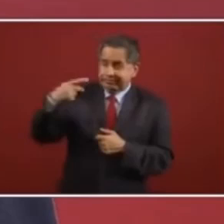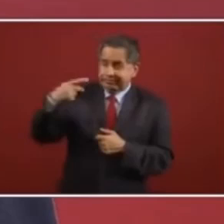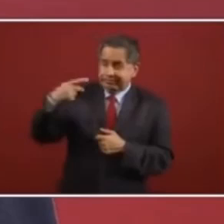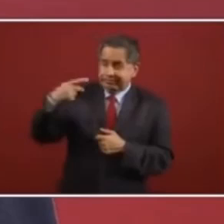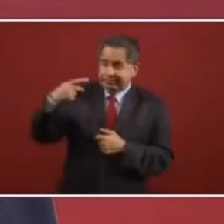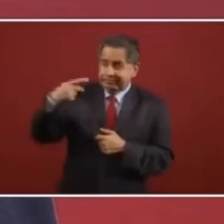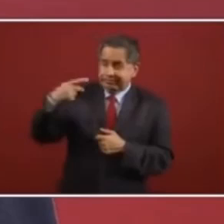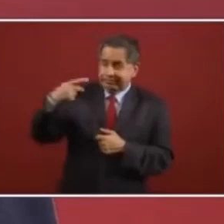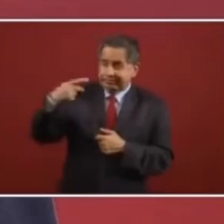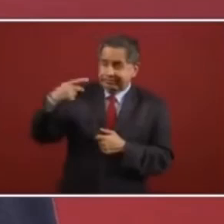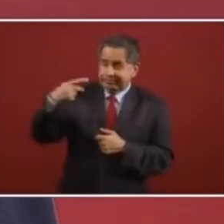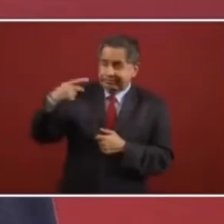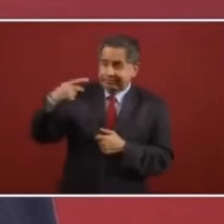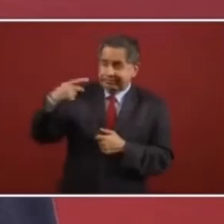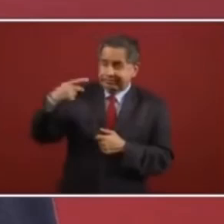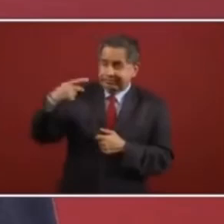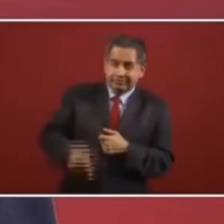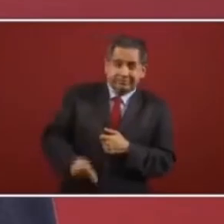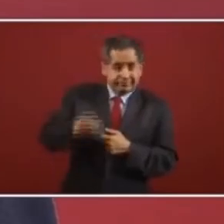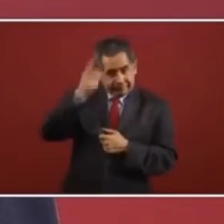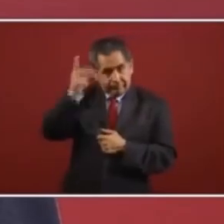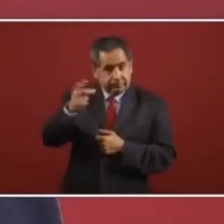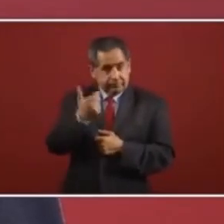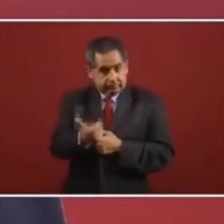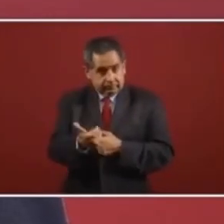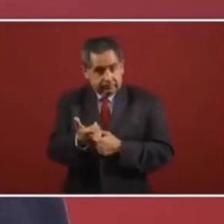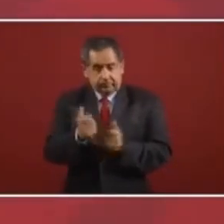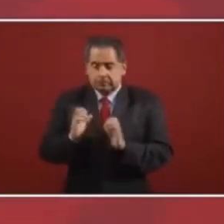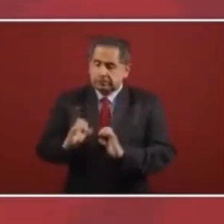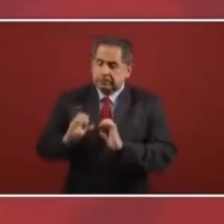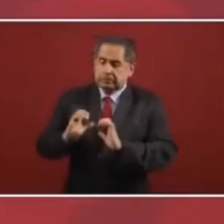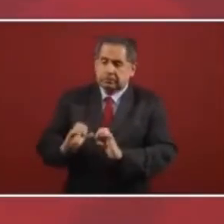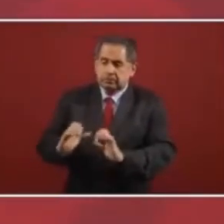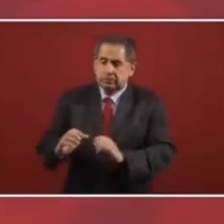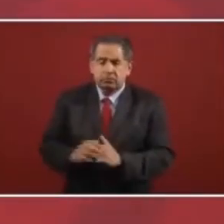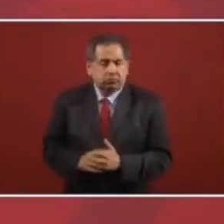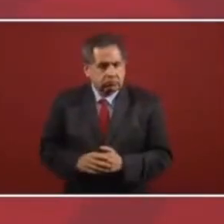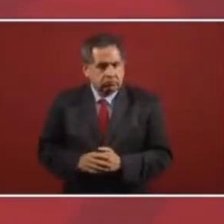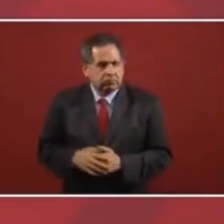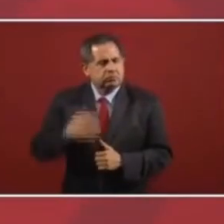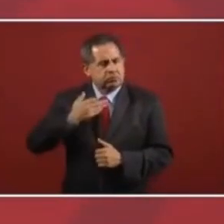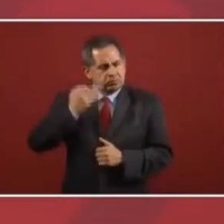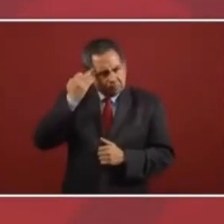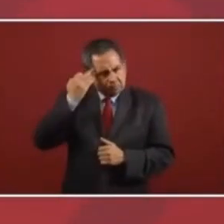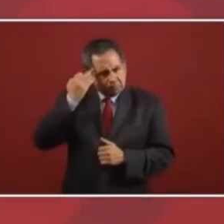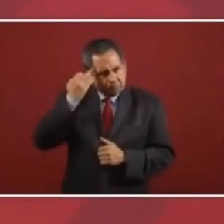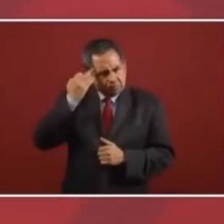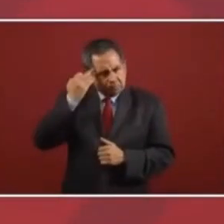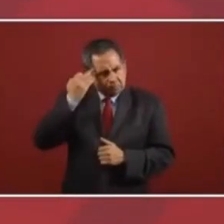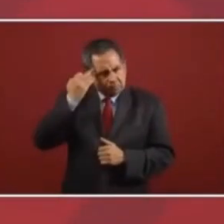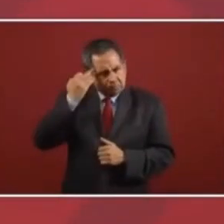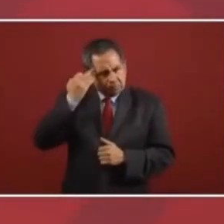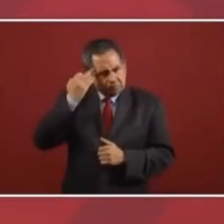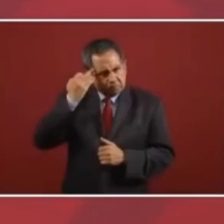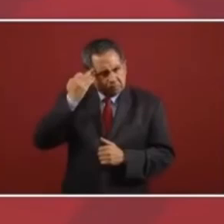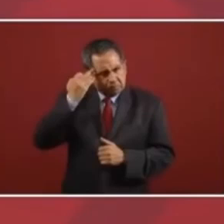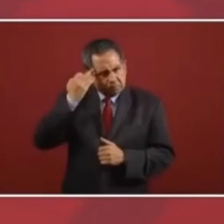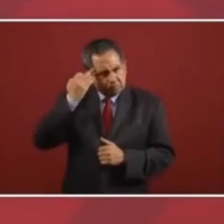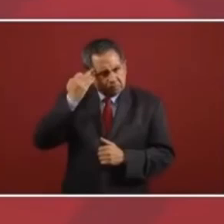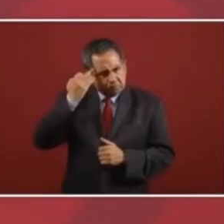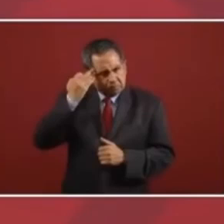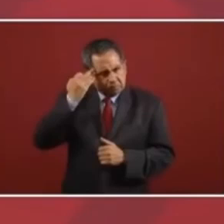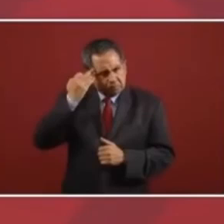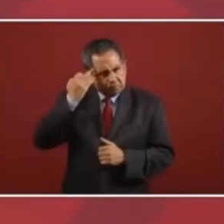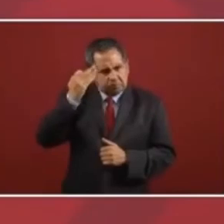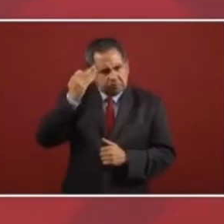inheritance of all the Mexican people. Lleva tiempo, hay que tener paciencia It's going to take time, and we have